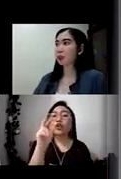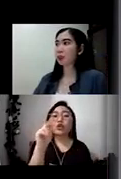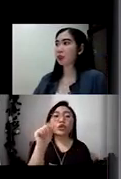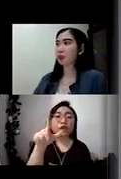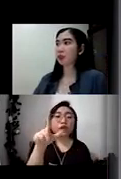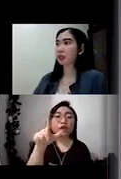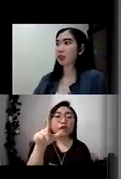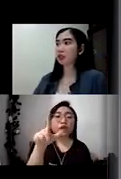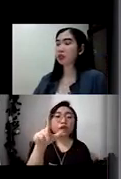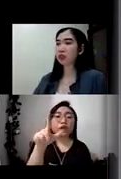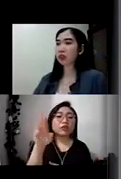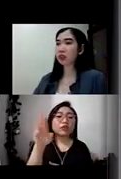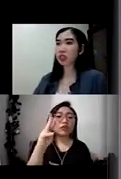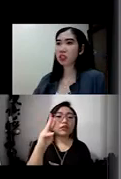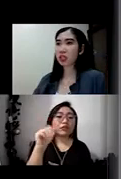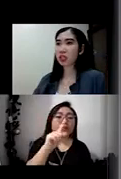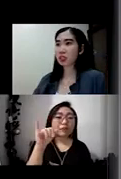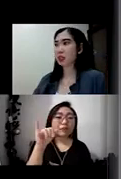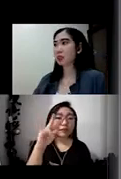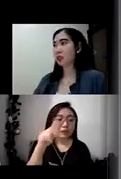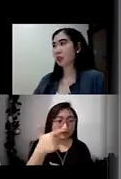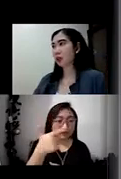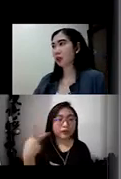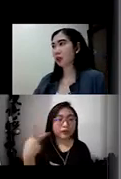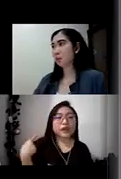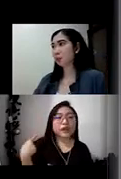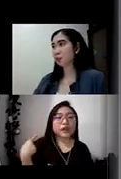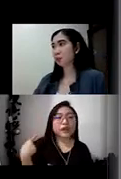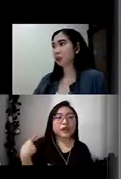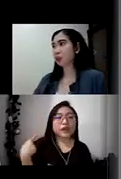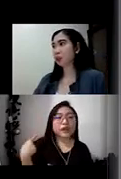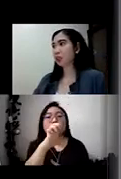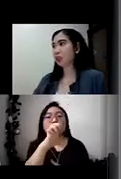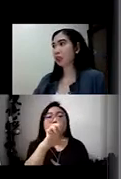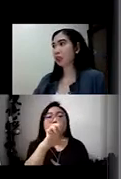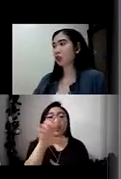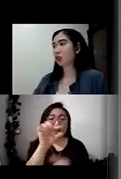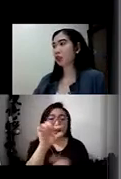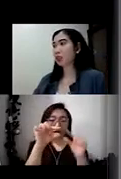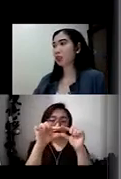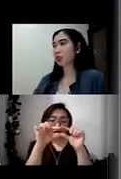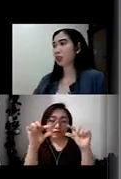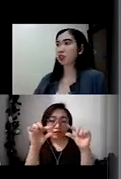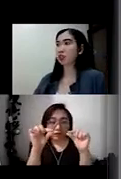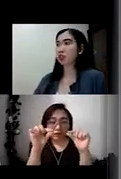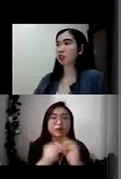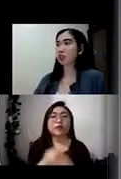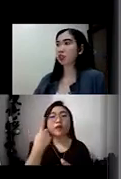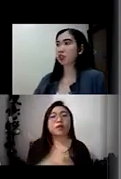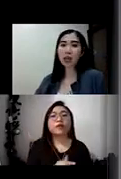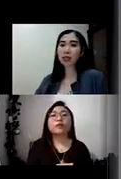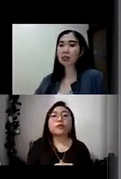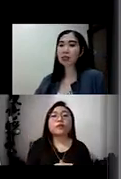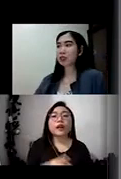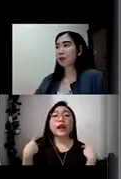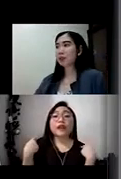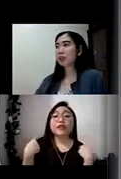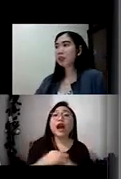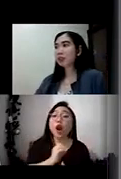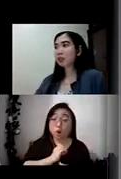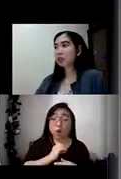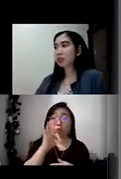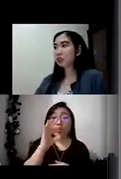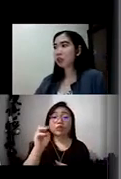Ayan. Ito yung range ng cell na for the formatting and naka-custom formula siya. Sinasabi